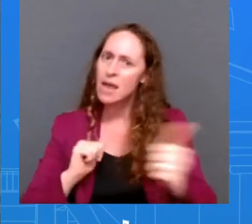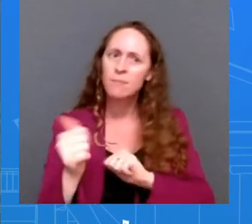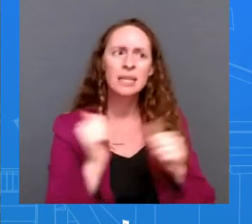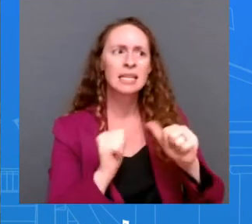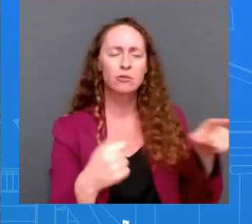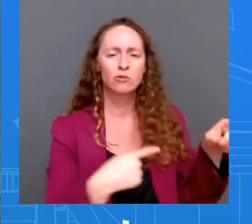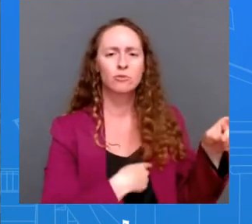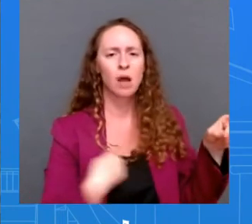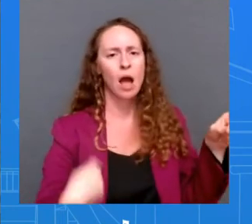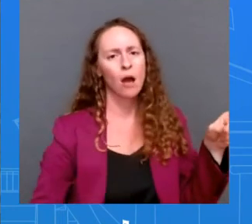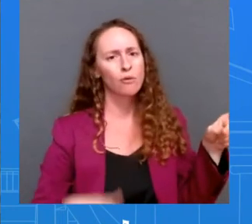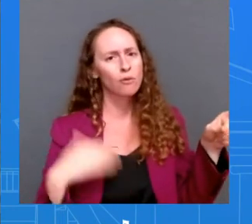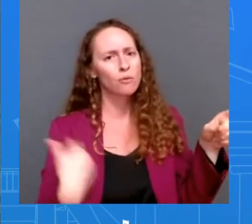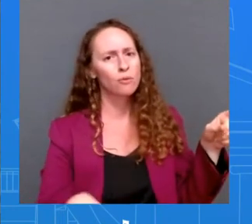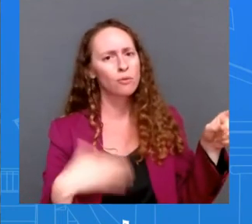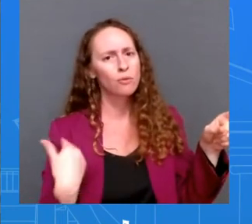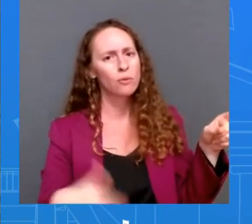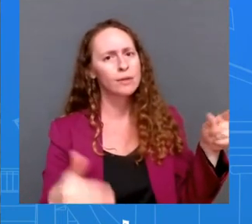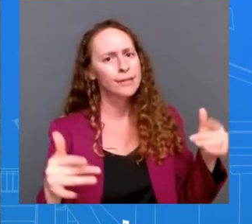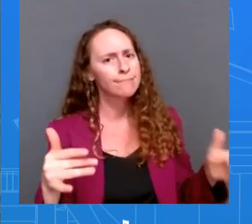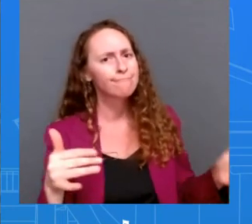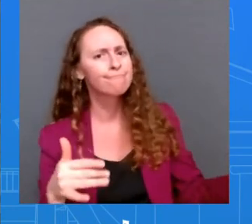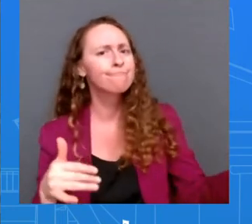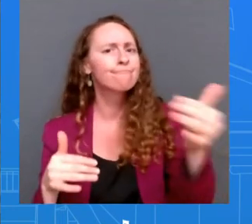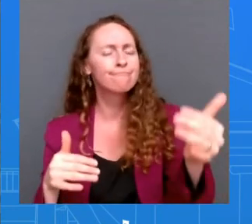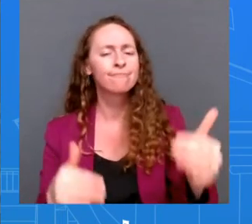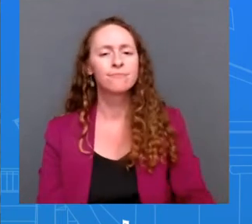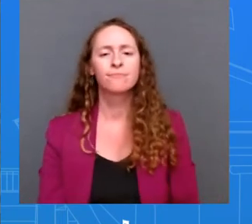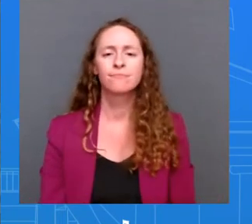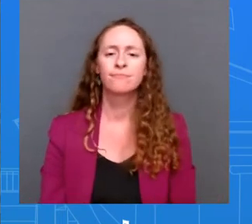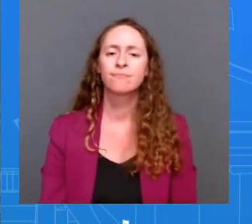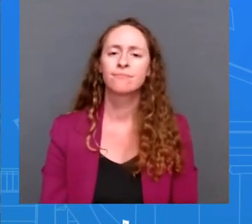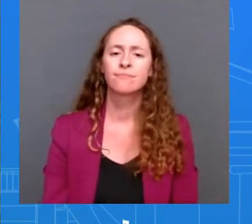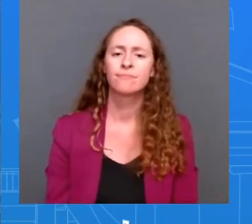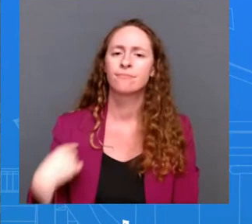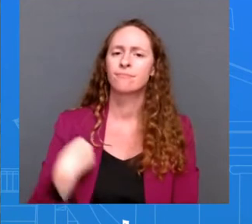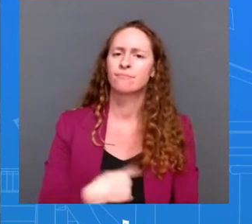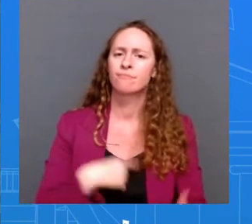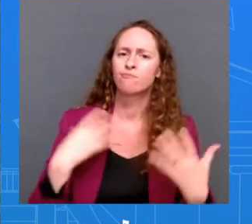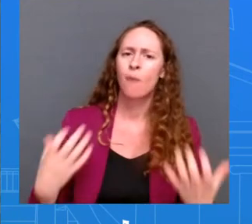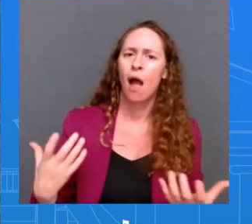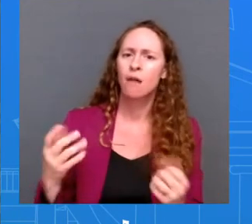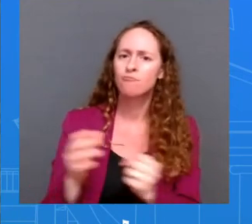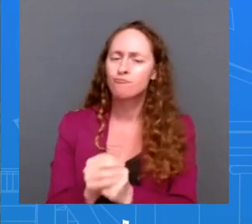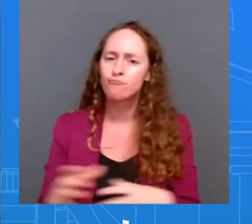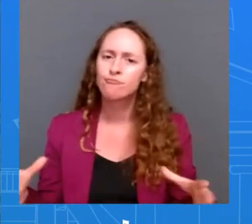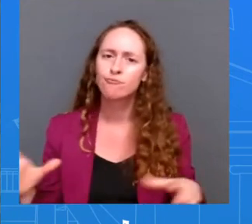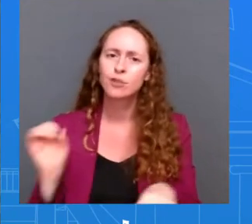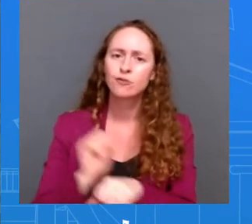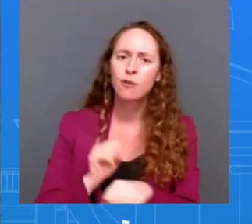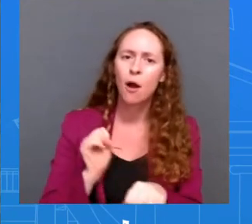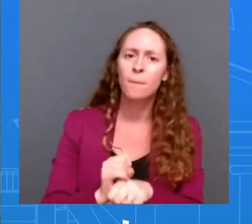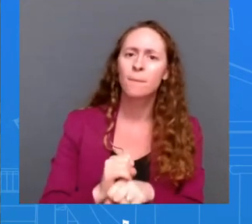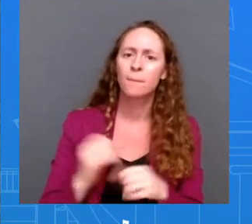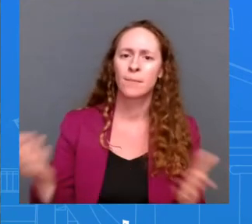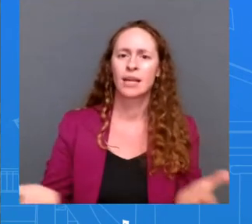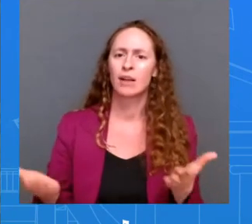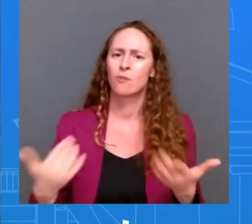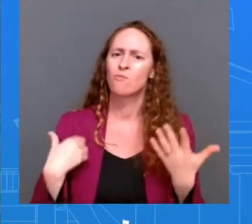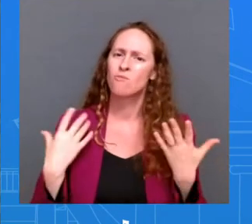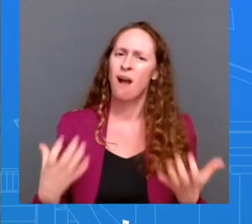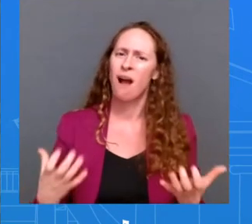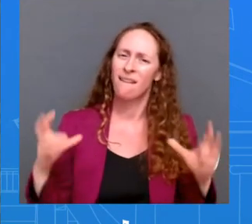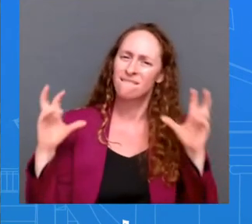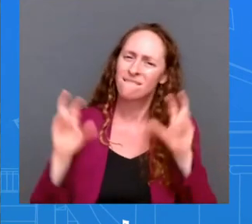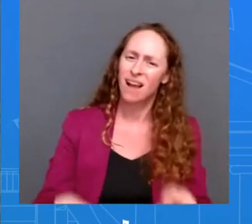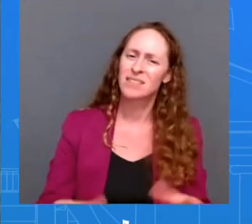those manufacturing jobs, investment in the United States, and also strengthen our supply chain, make sure we strengthen our